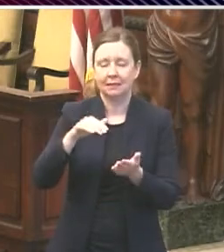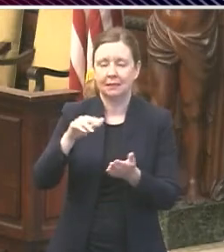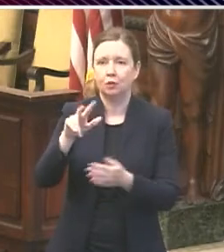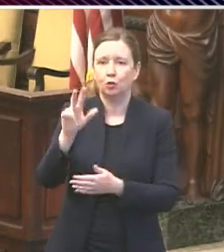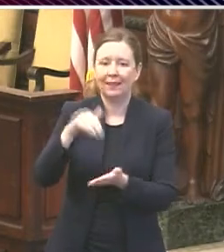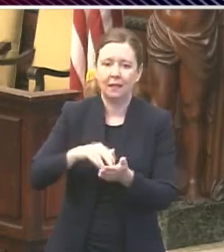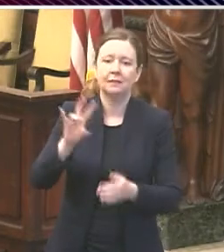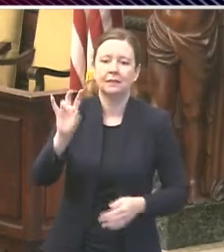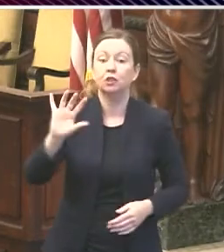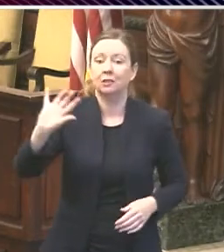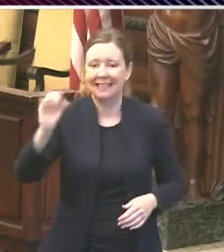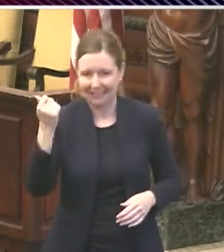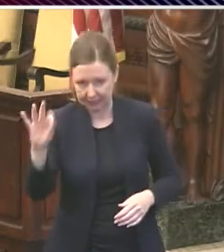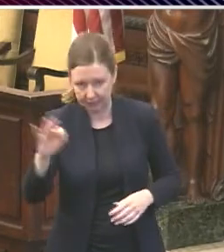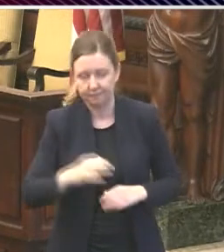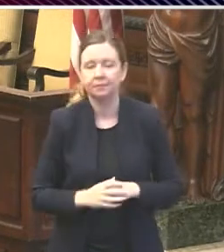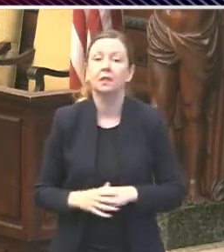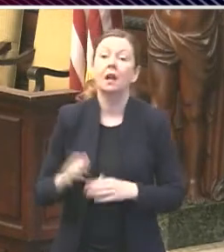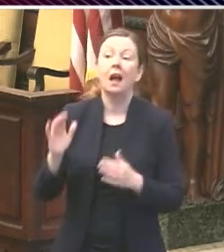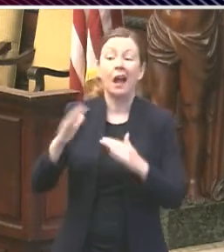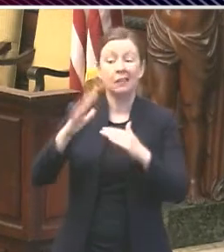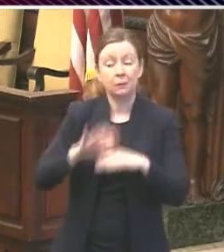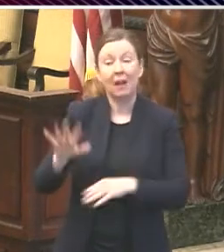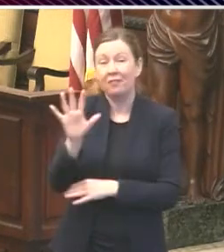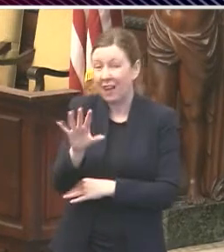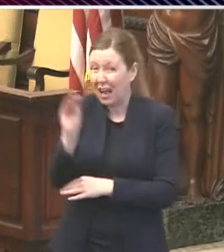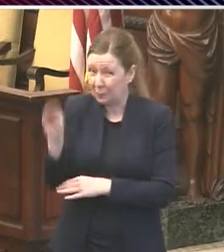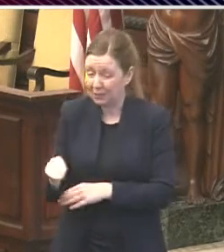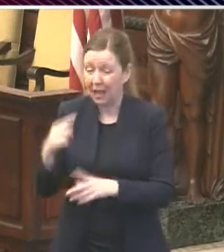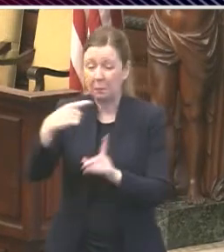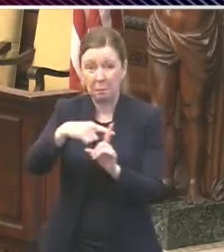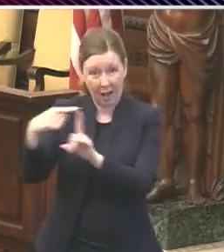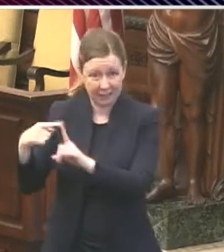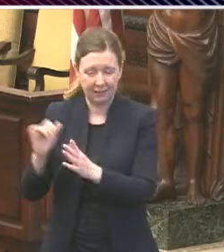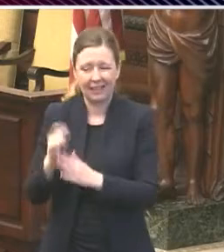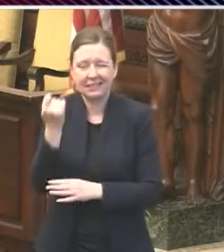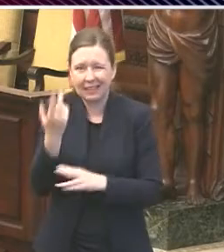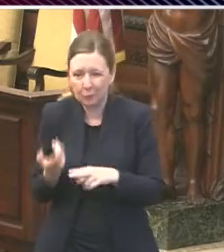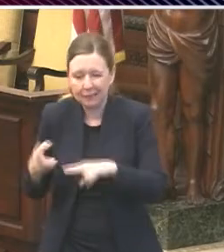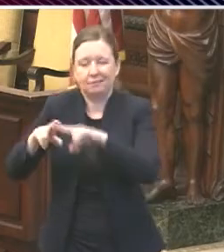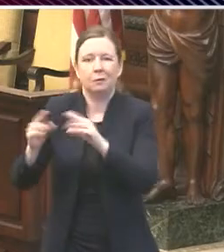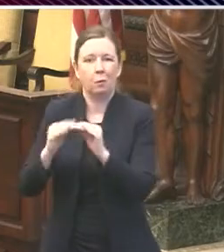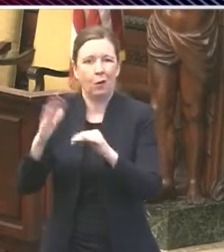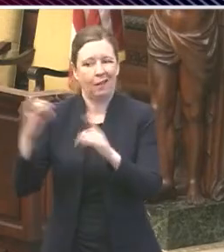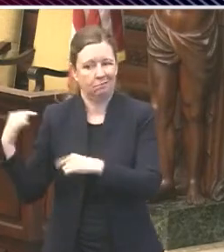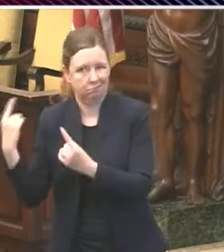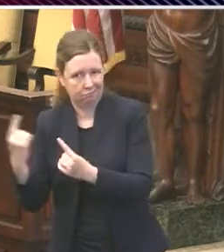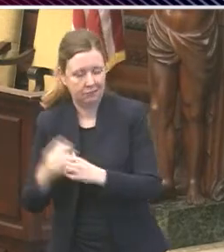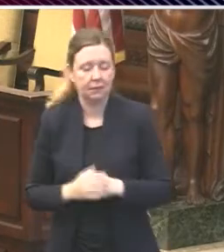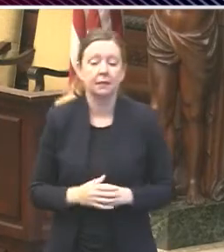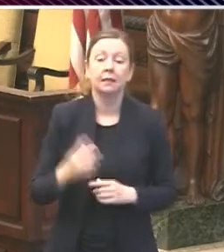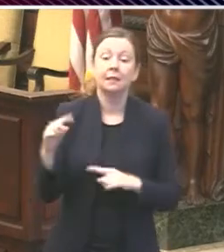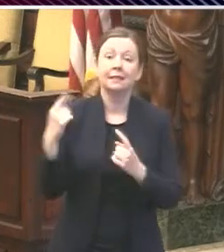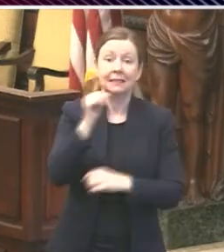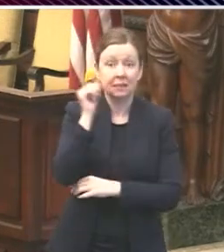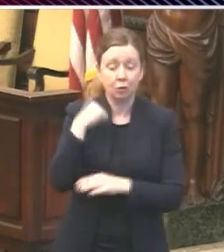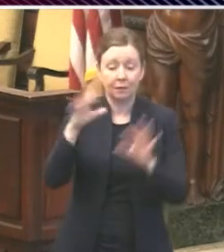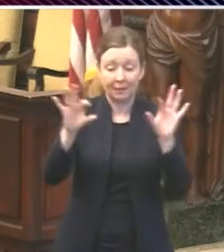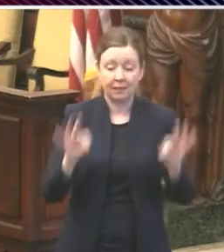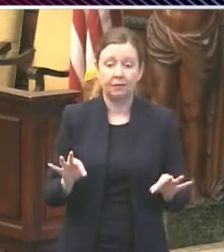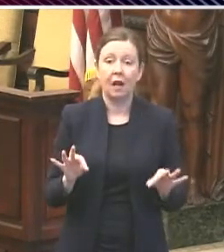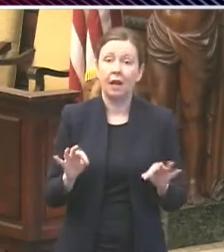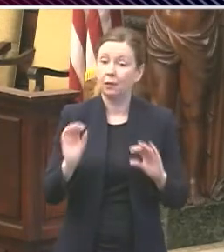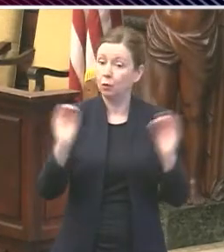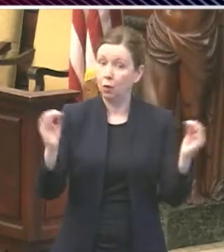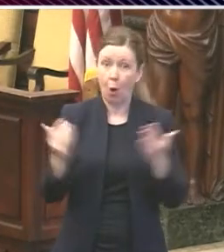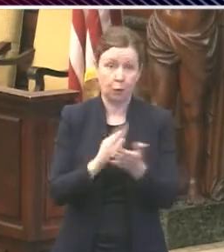positivity rate was right at 5%, which is slightly higher than we've been running over the last week or so. Since this time yesterday, we've identified no new deaths